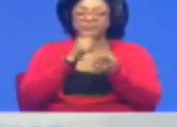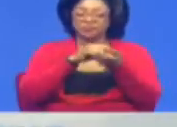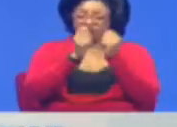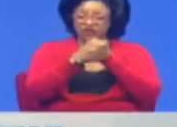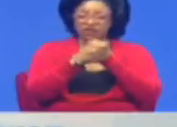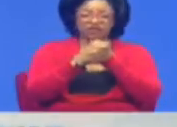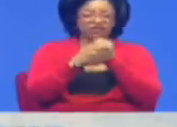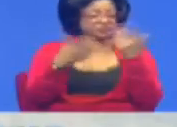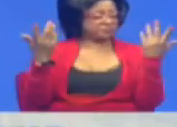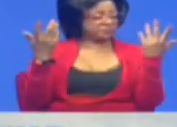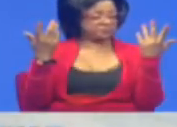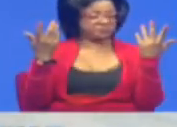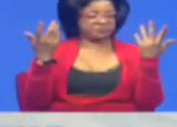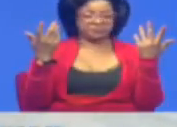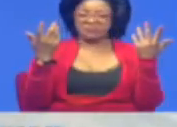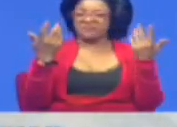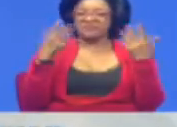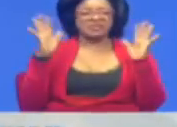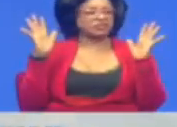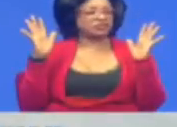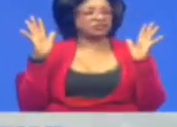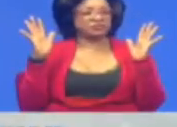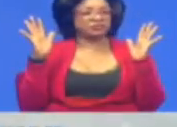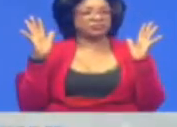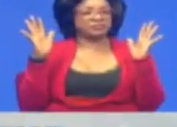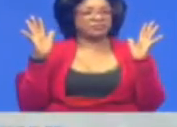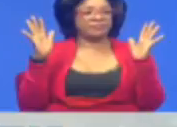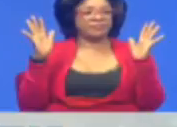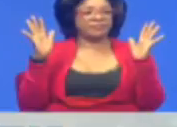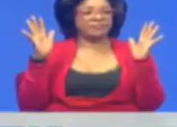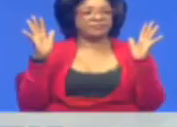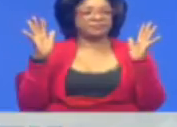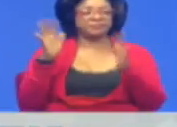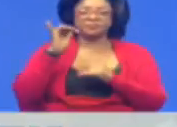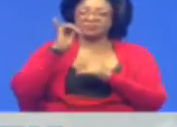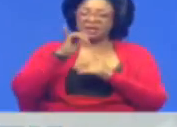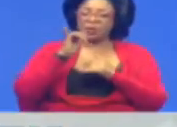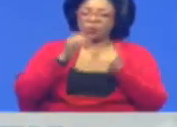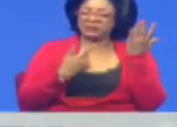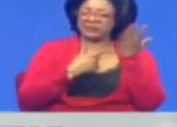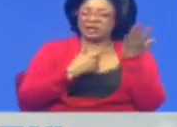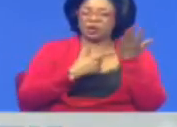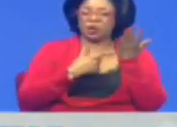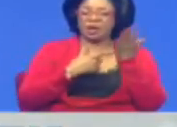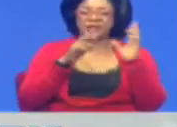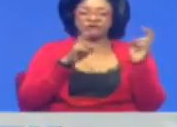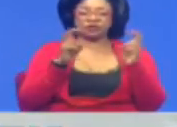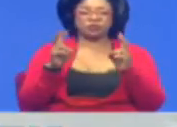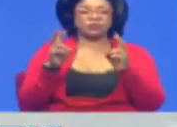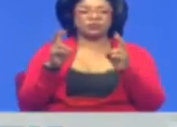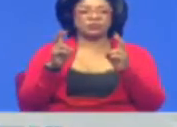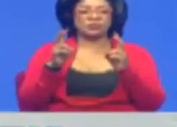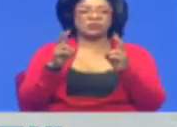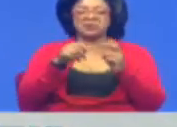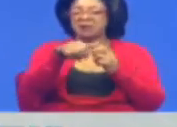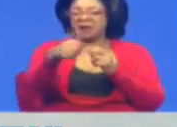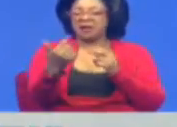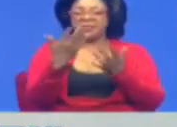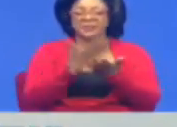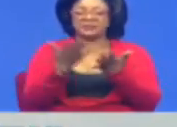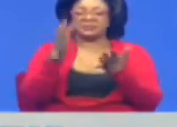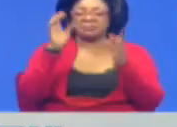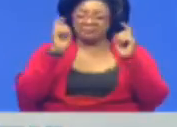left the station. Hiyo ilihairishwa kwa mambo ambayo yalikuwa technical. Bill na vitu zingine ziwe